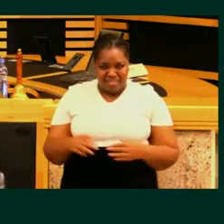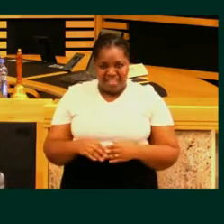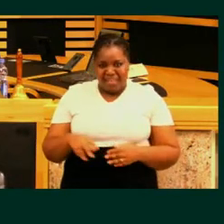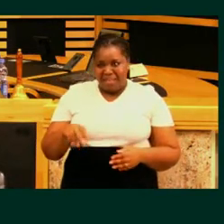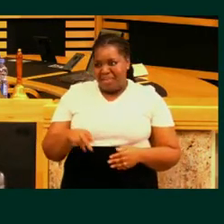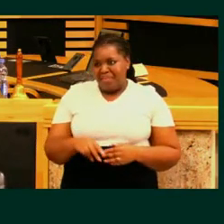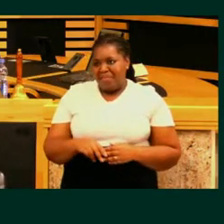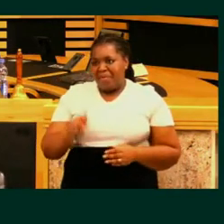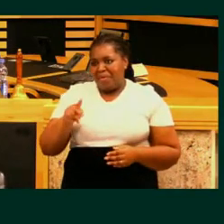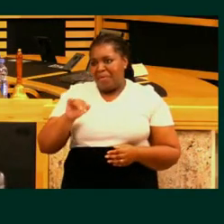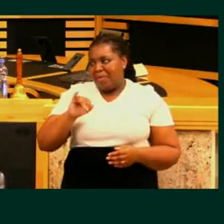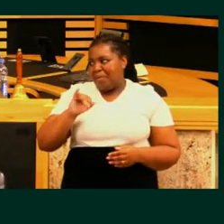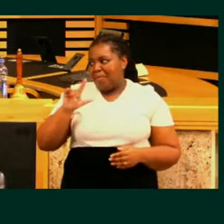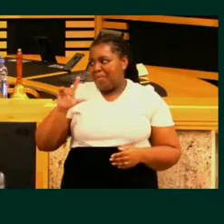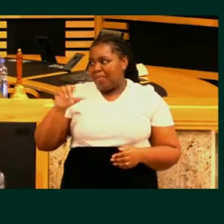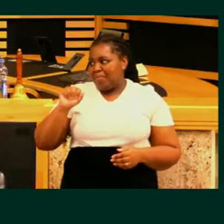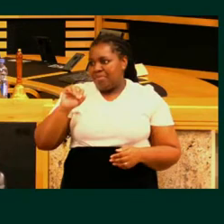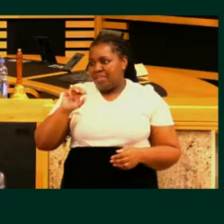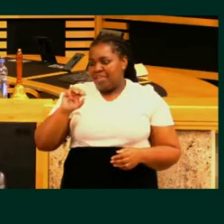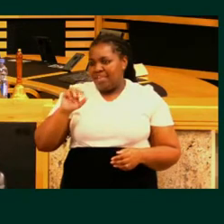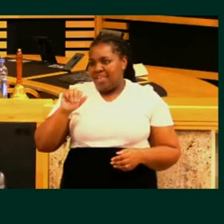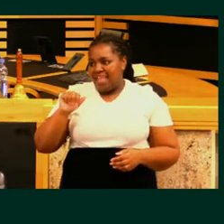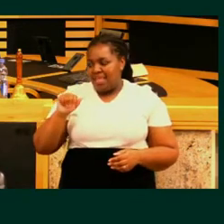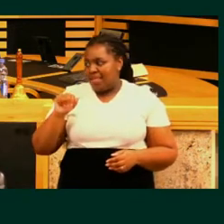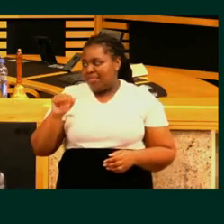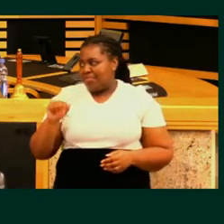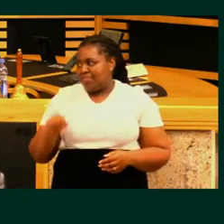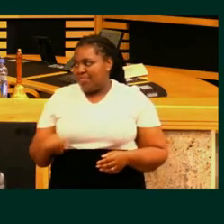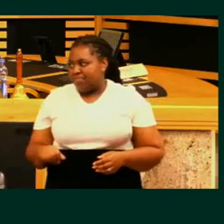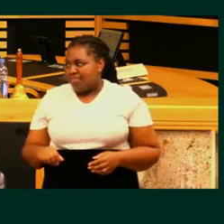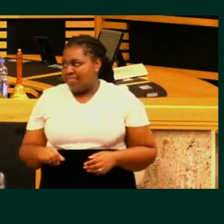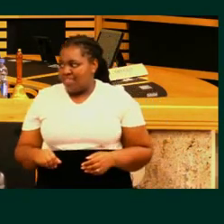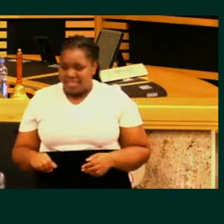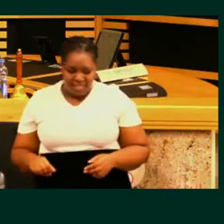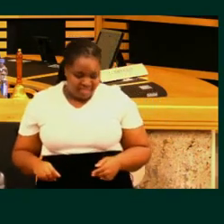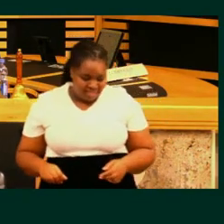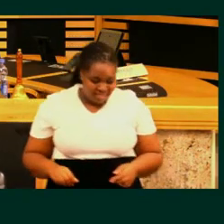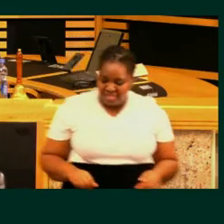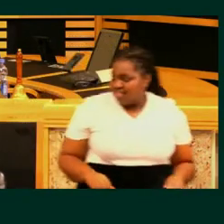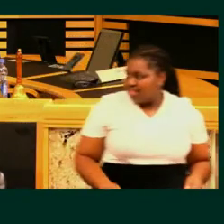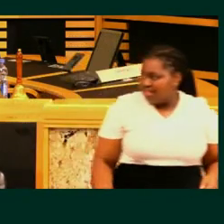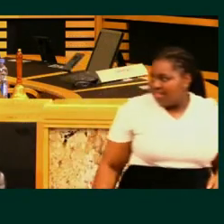Bay honorable MEC Man